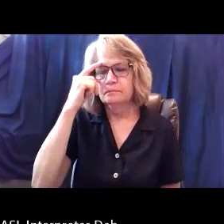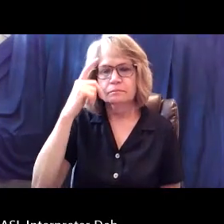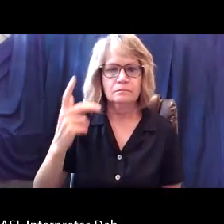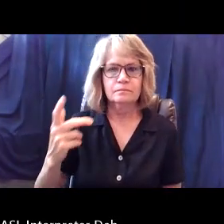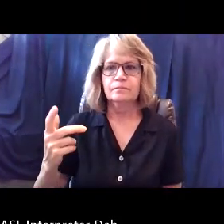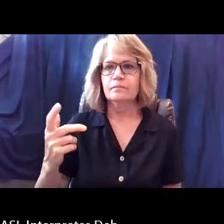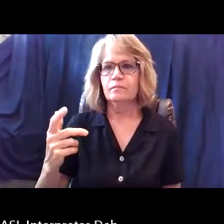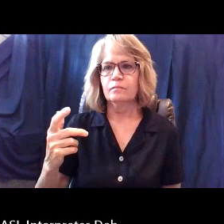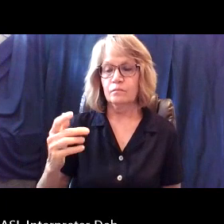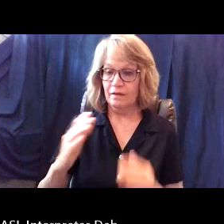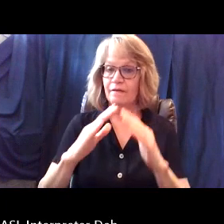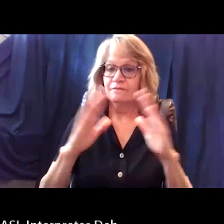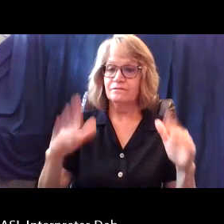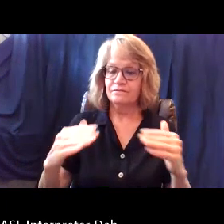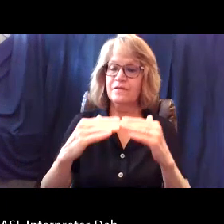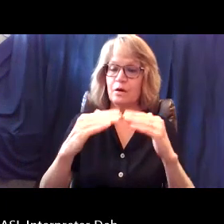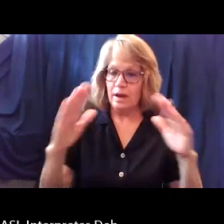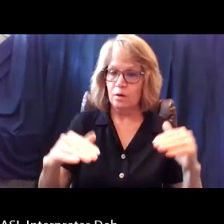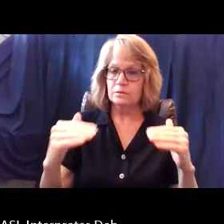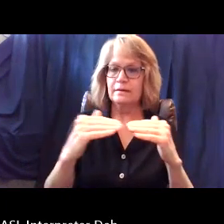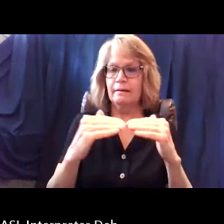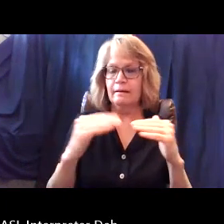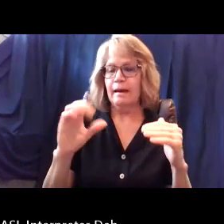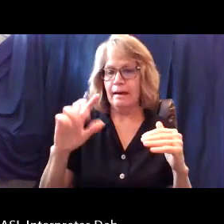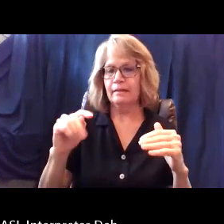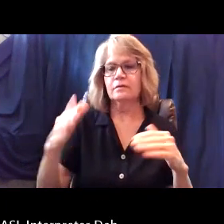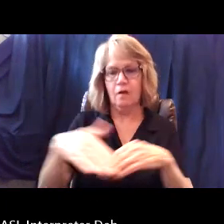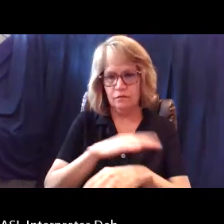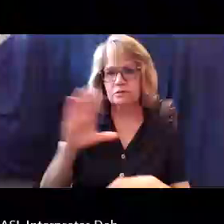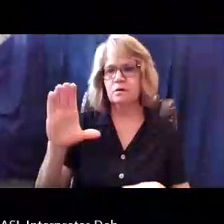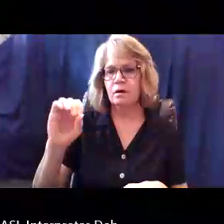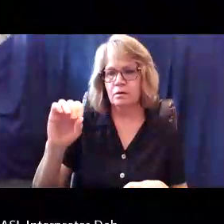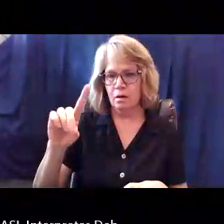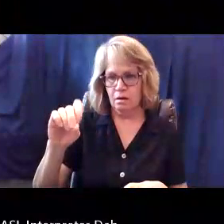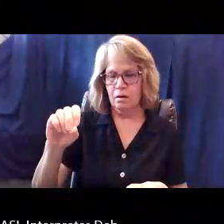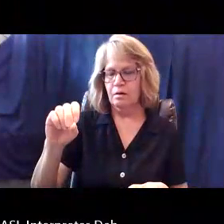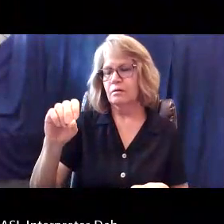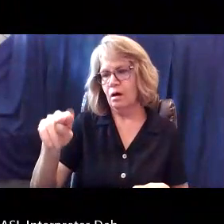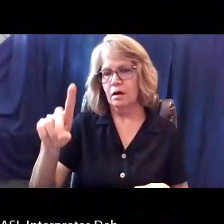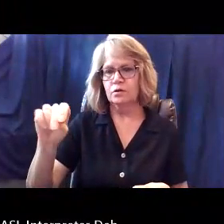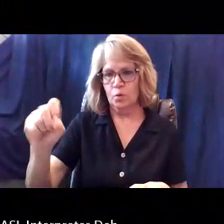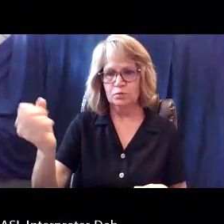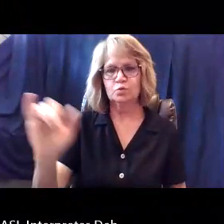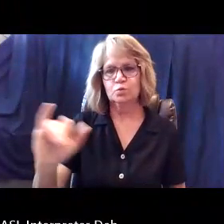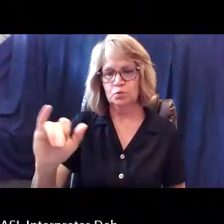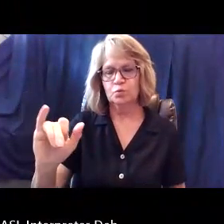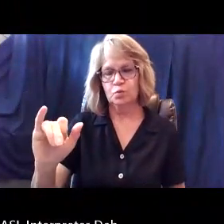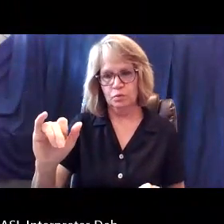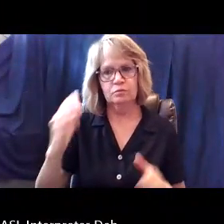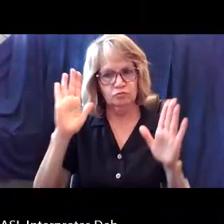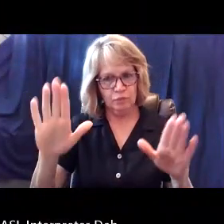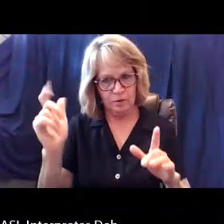Yes, the Fair Housing Act does cover condos as well. Great question. Thanks for putting that in the chat.